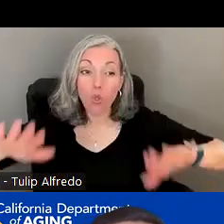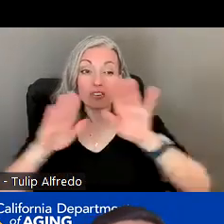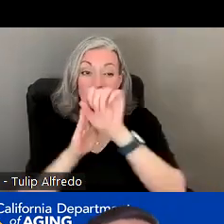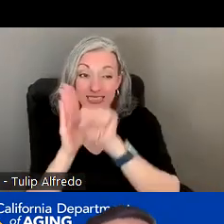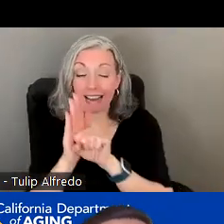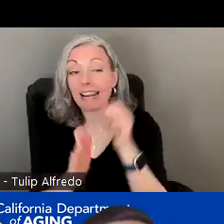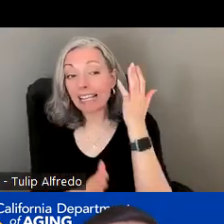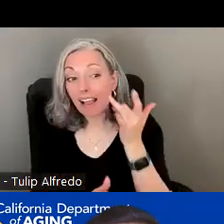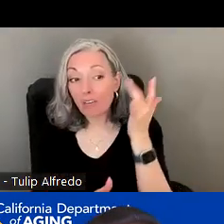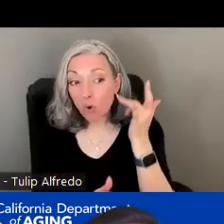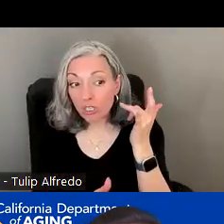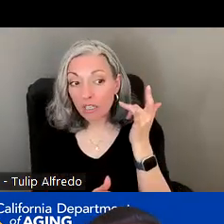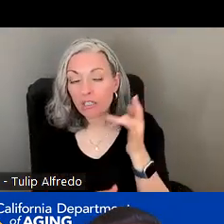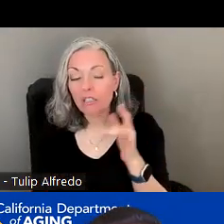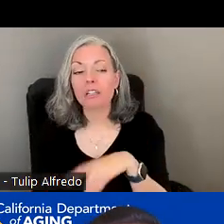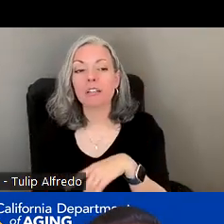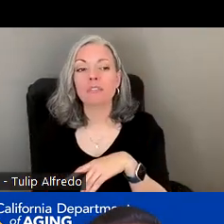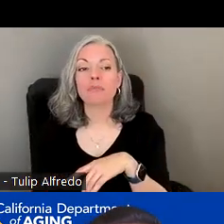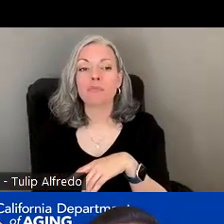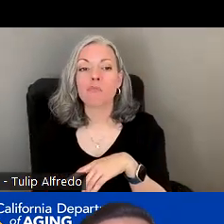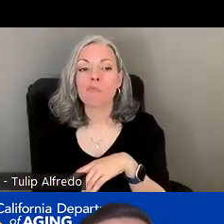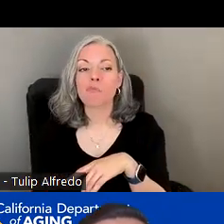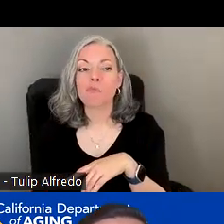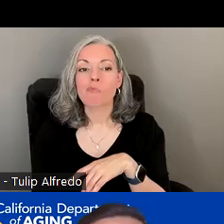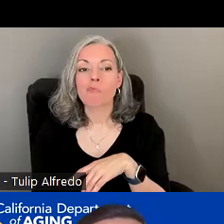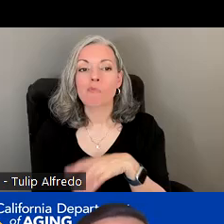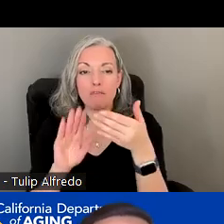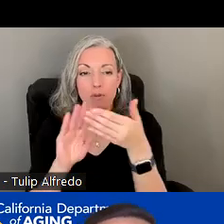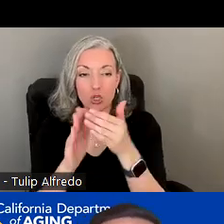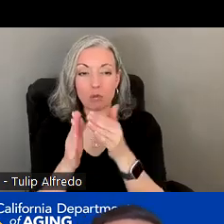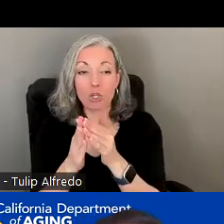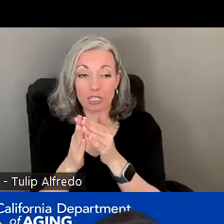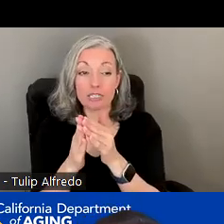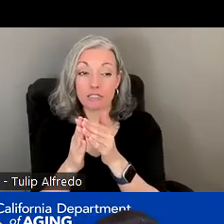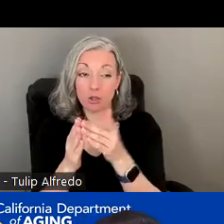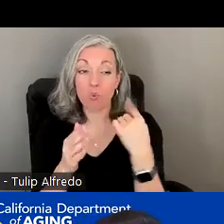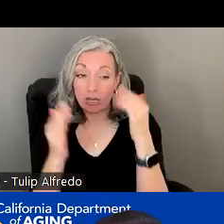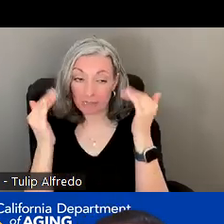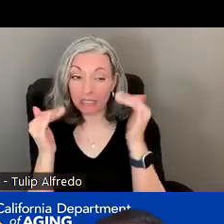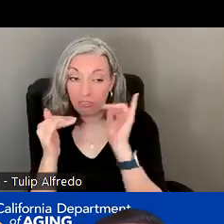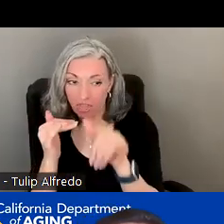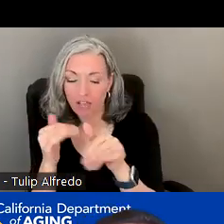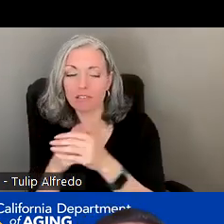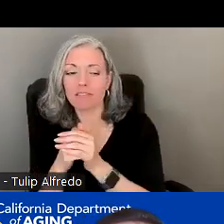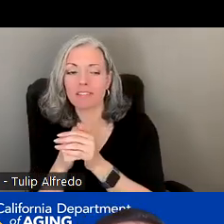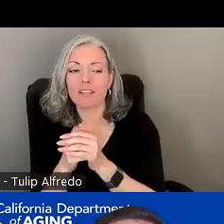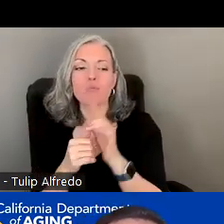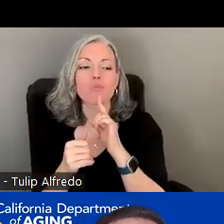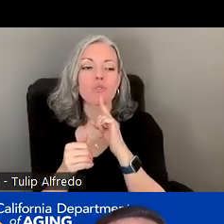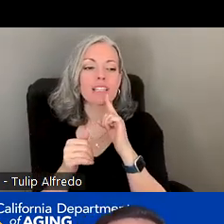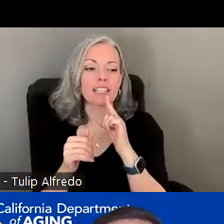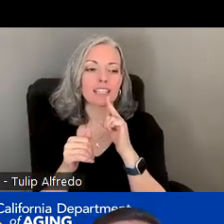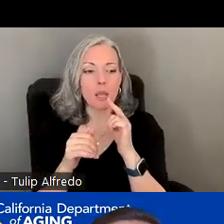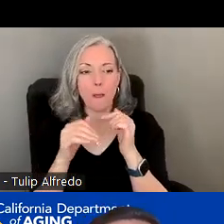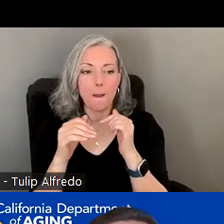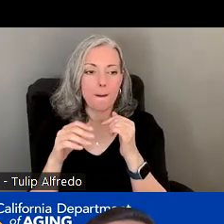urban communities. More responses from urban communities. That was kind of expected, but it's important to have representation from rural California, kind of build